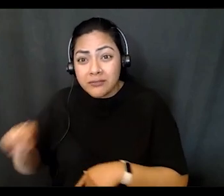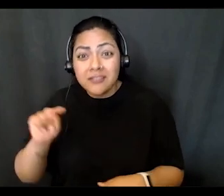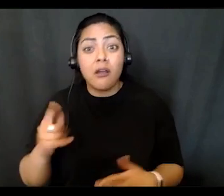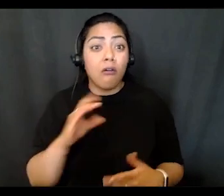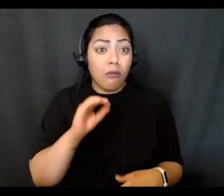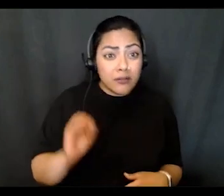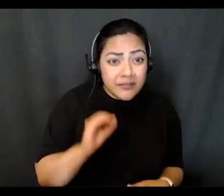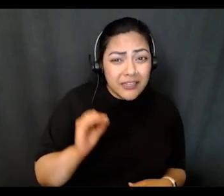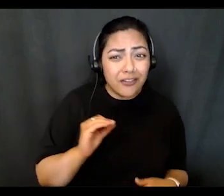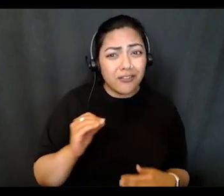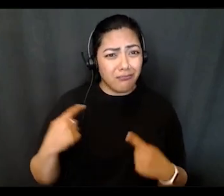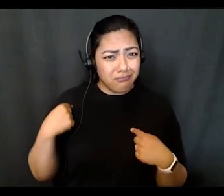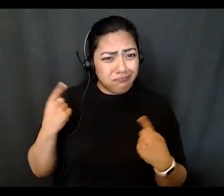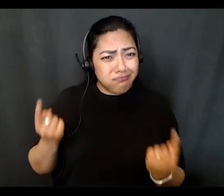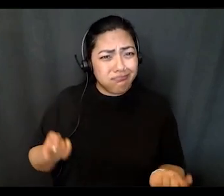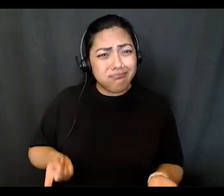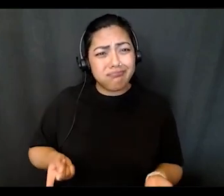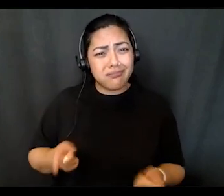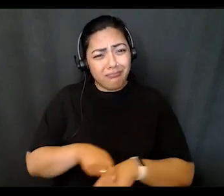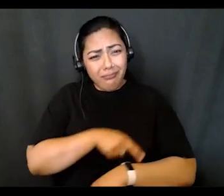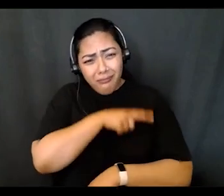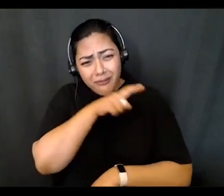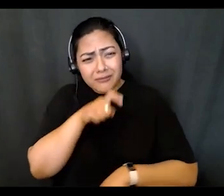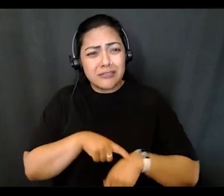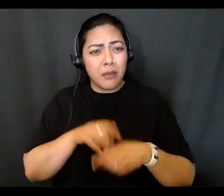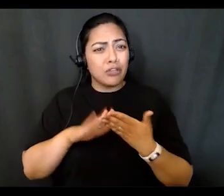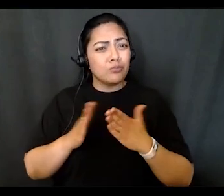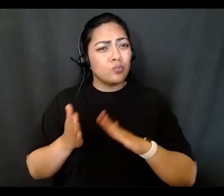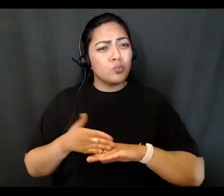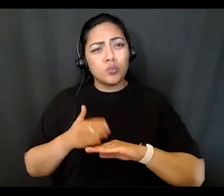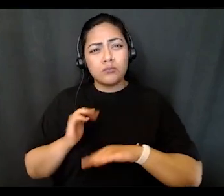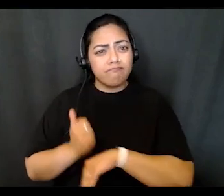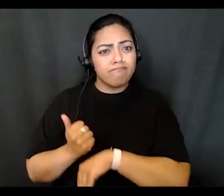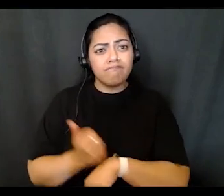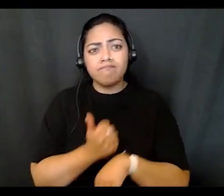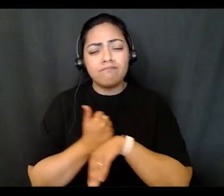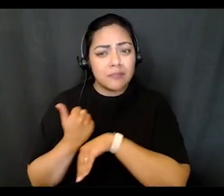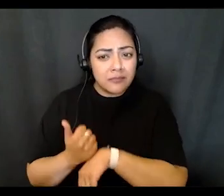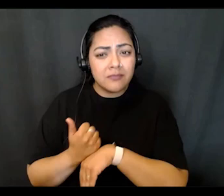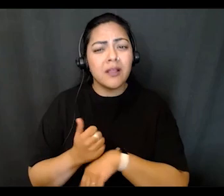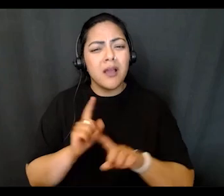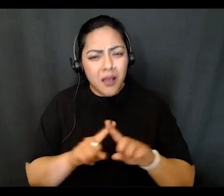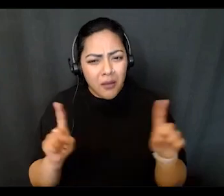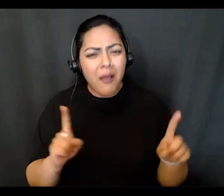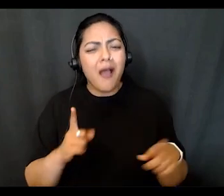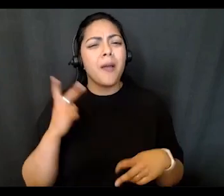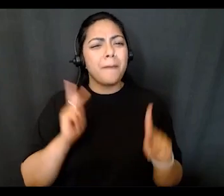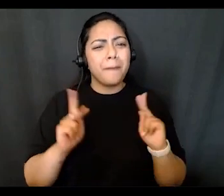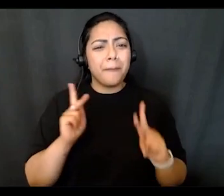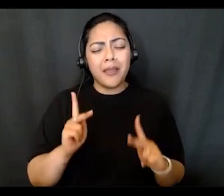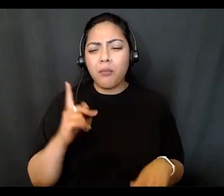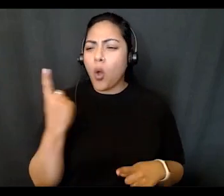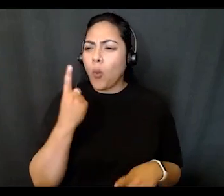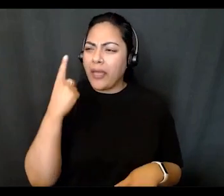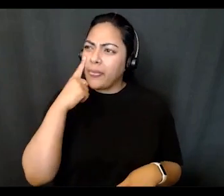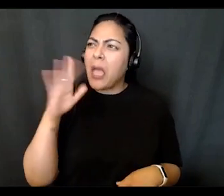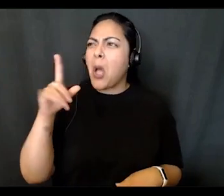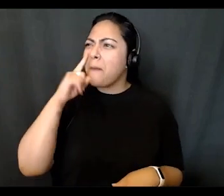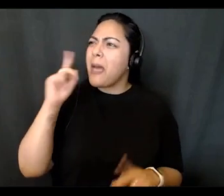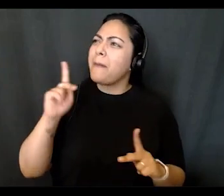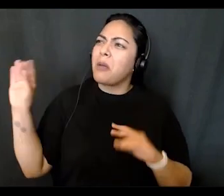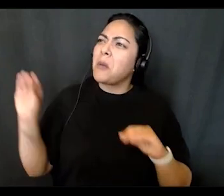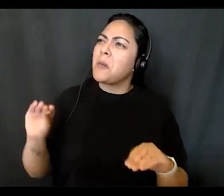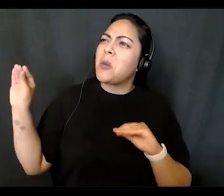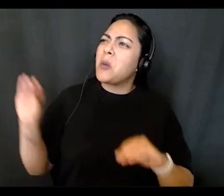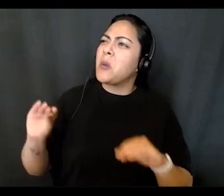beyond. And yet there is this continual presentation of Black folks as always arriving.